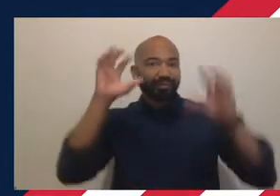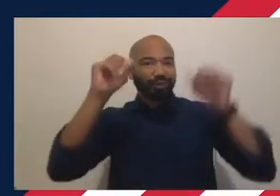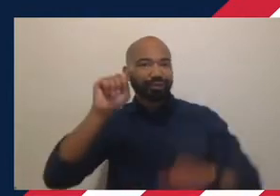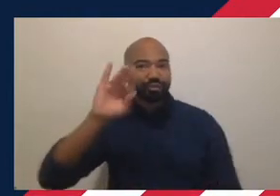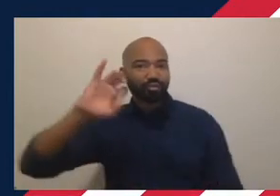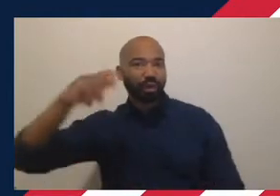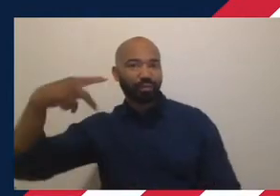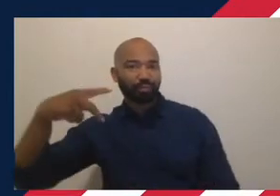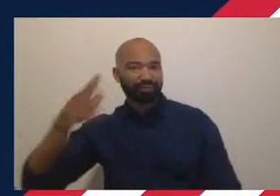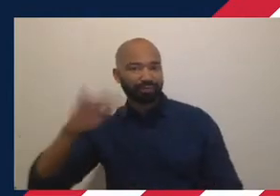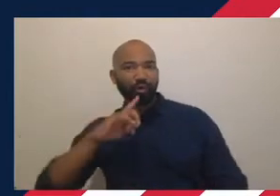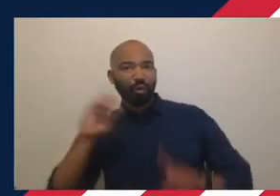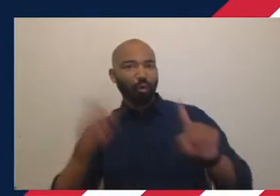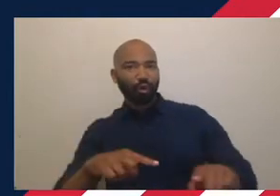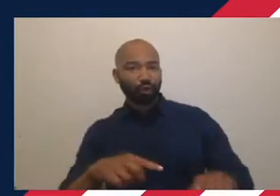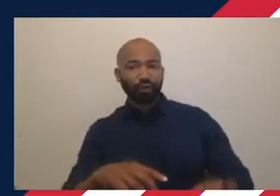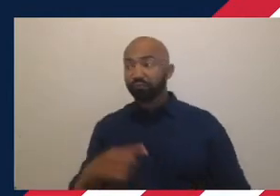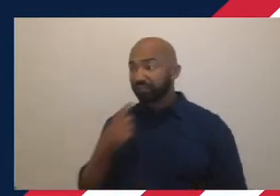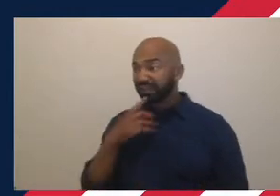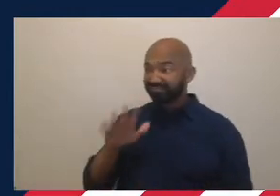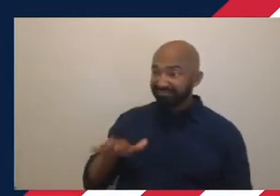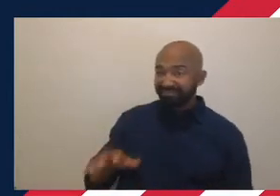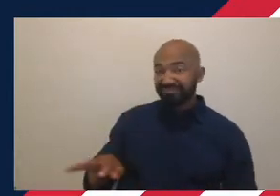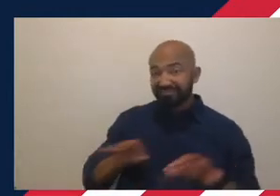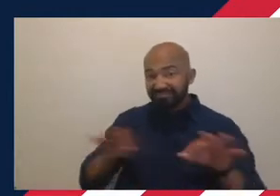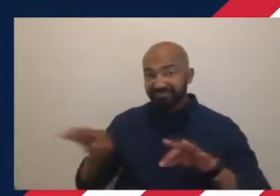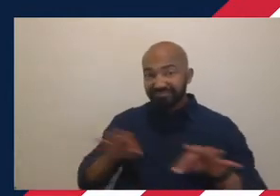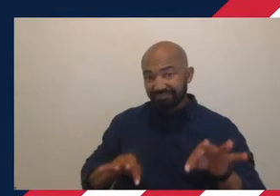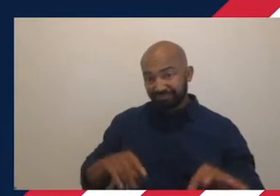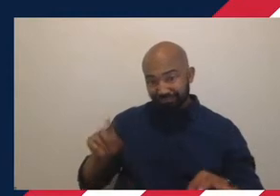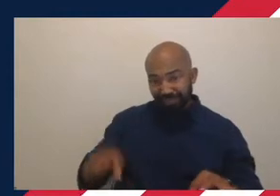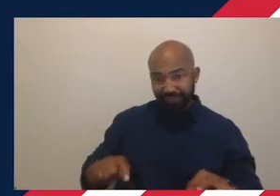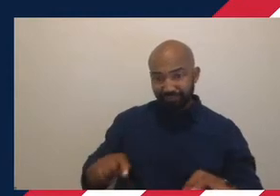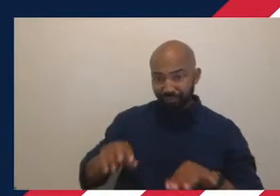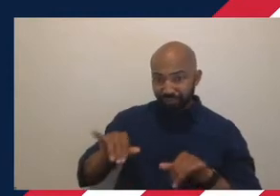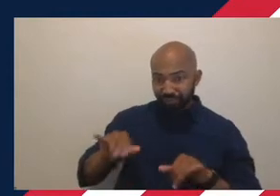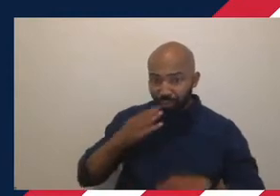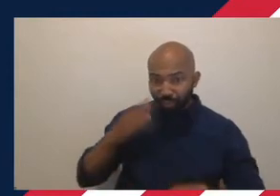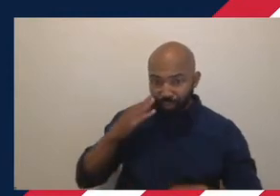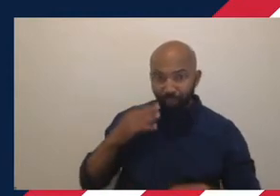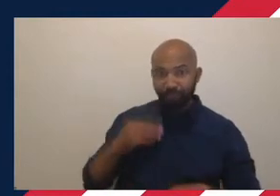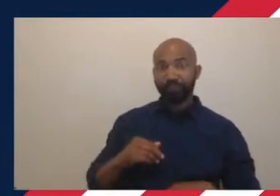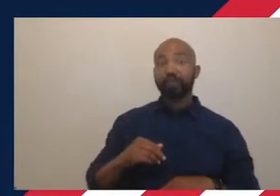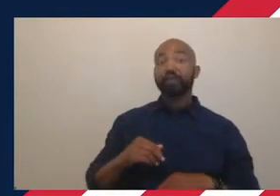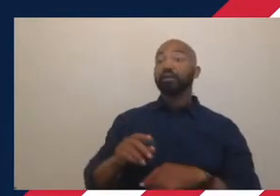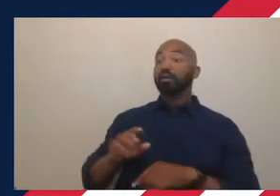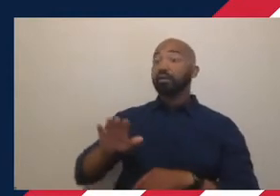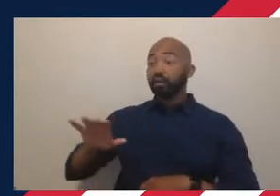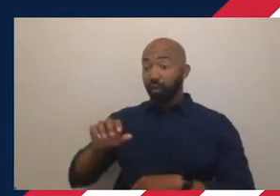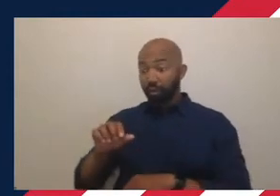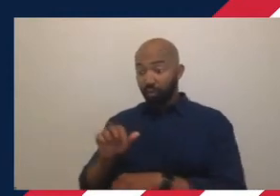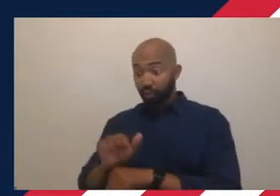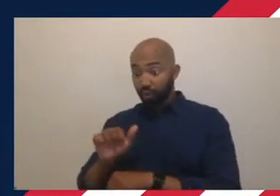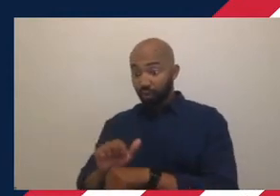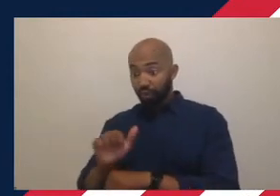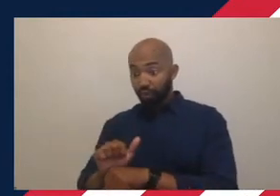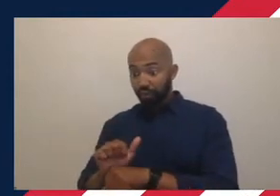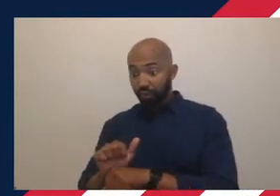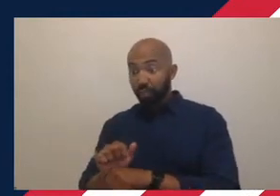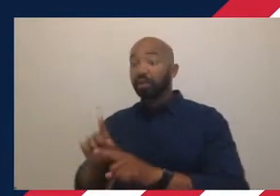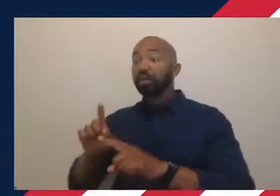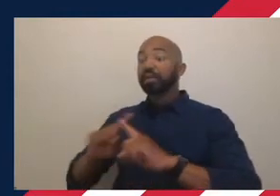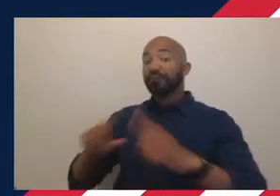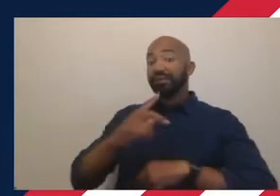we have to explain that to them. We explain, the difference between them and a worker at a different type of